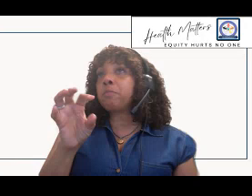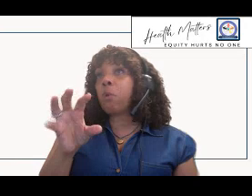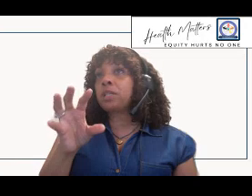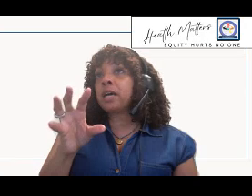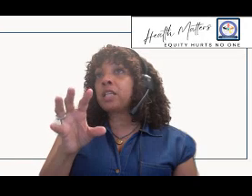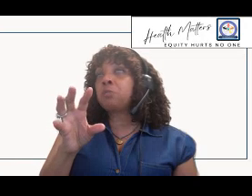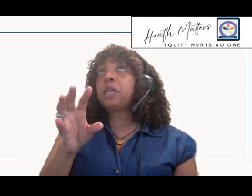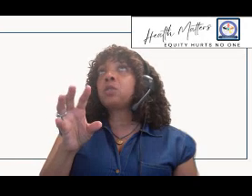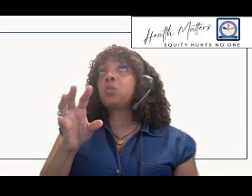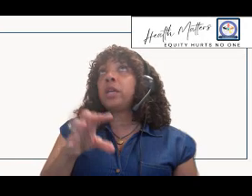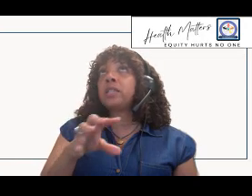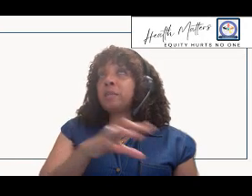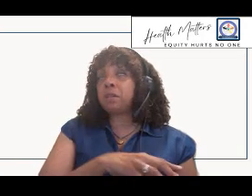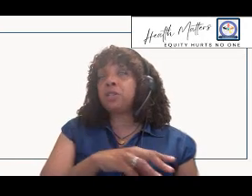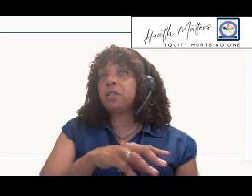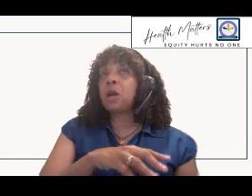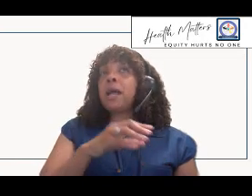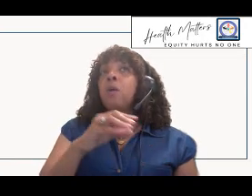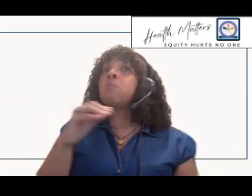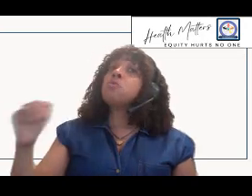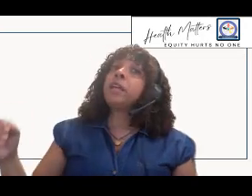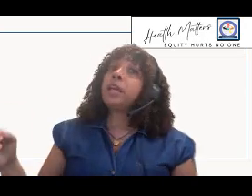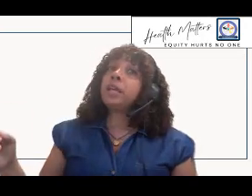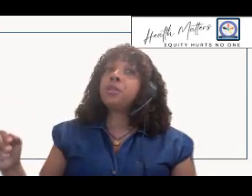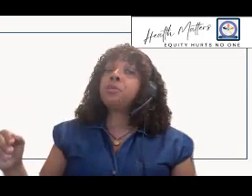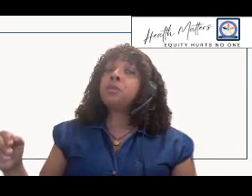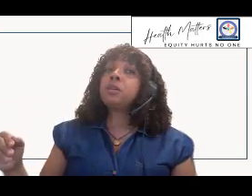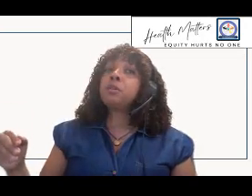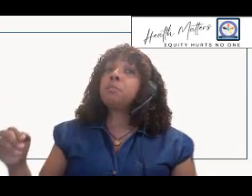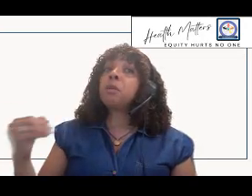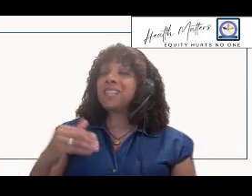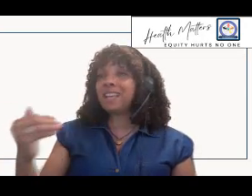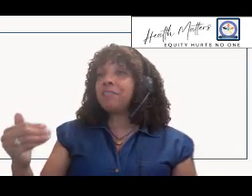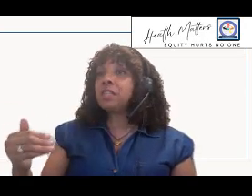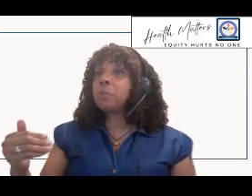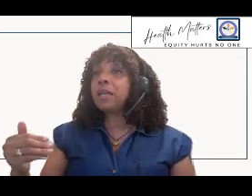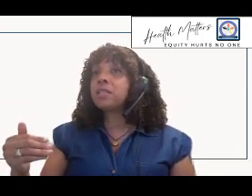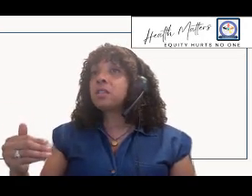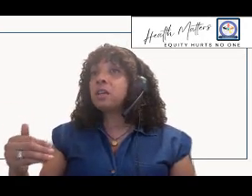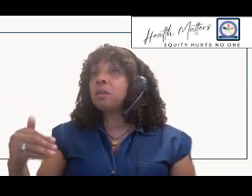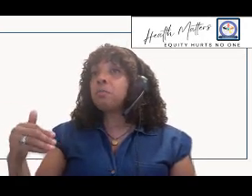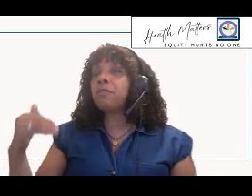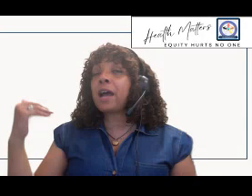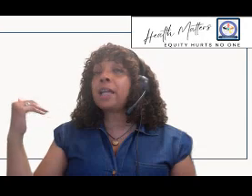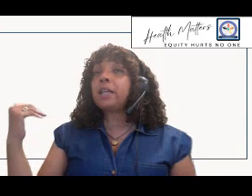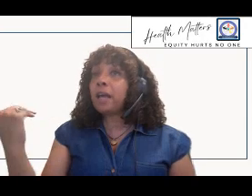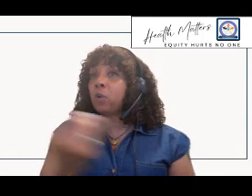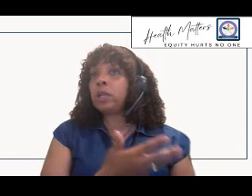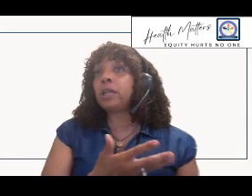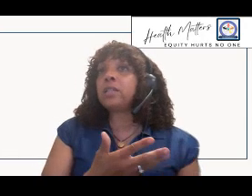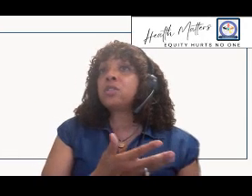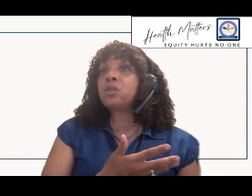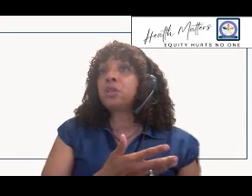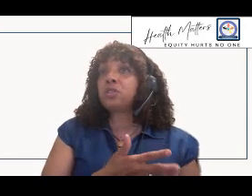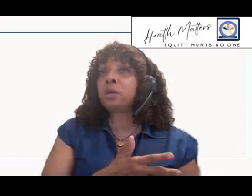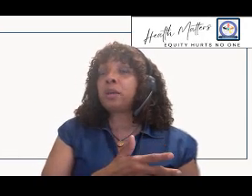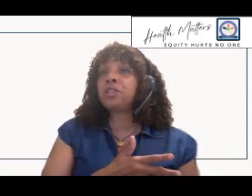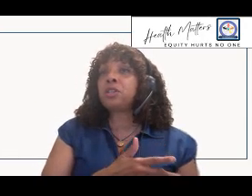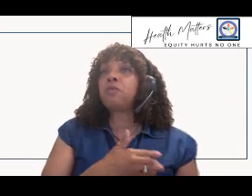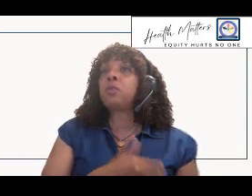are very important to us because we, as I mentioned, are now moving into the public safety space, providing an equity lens